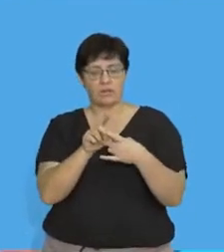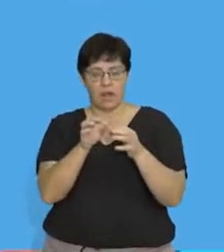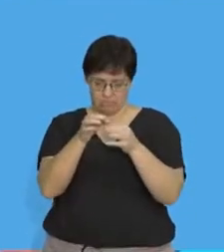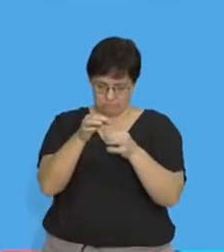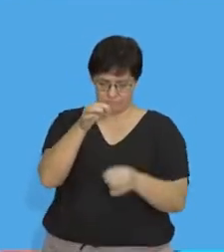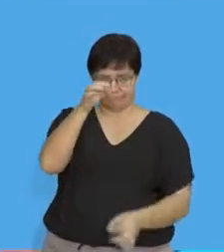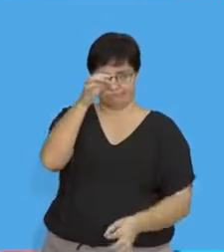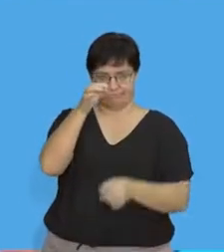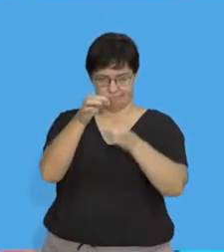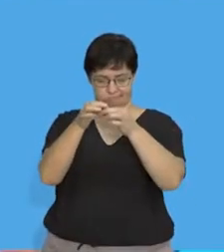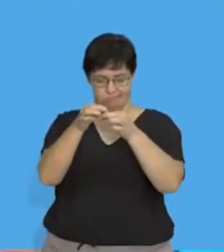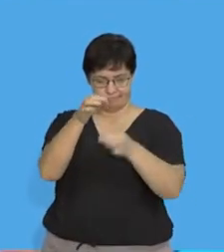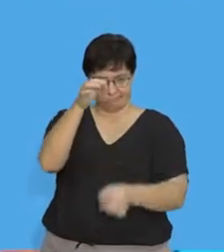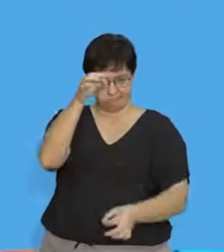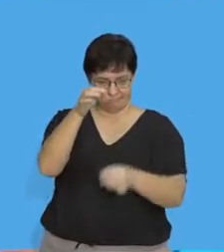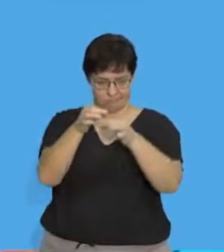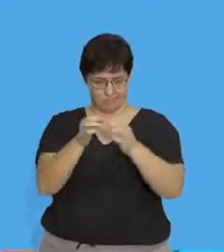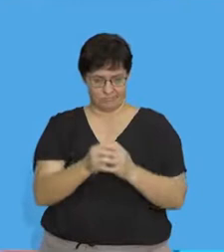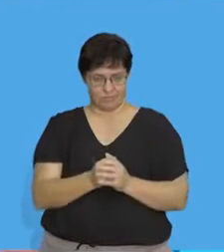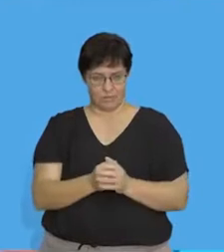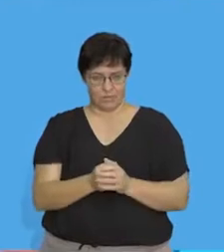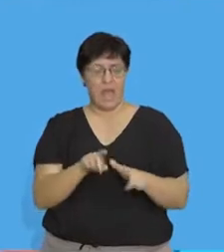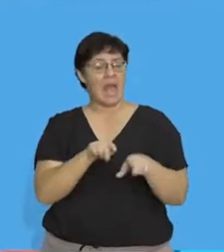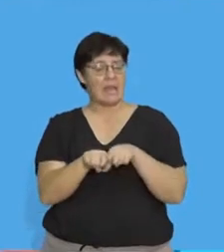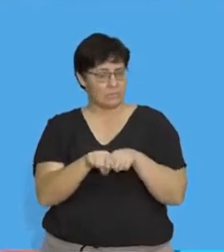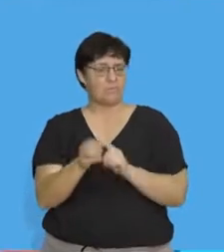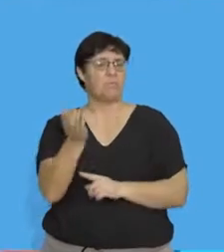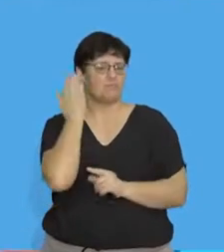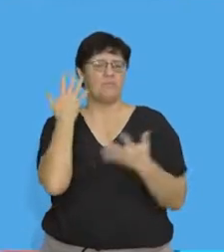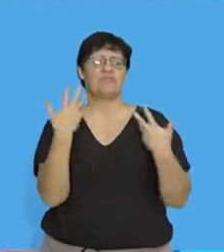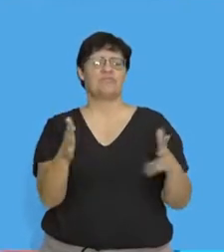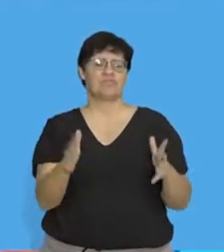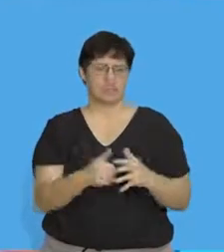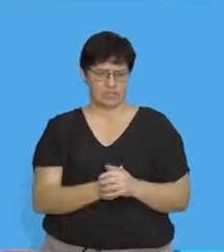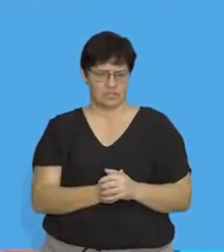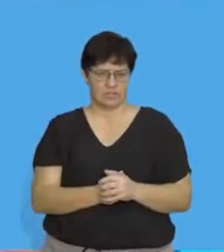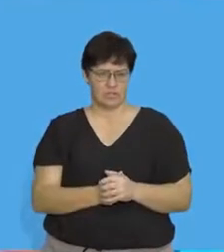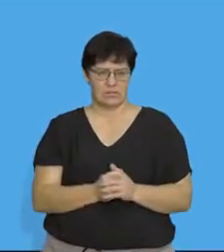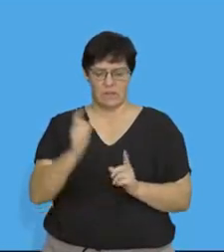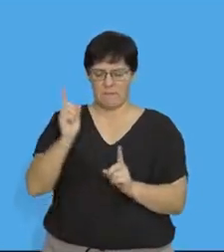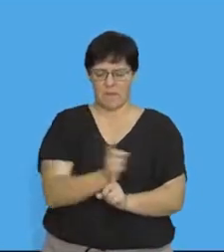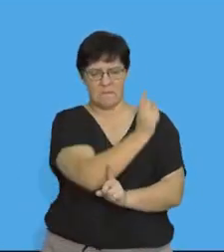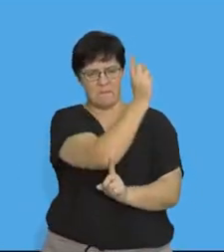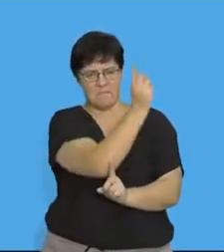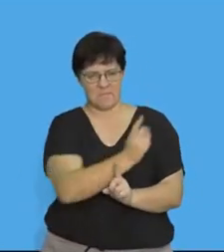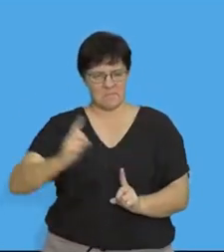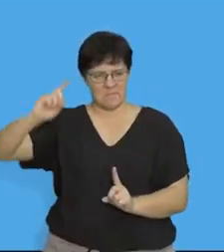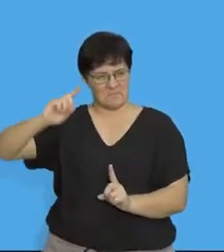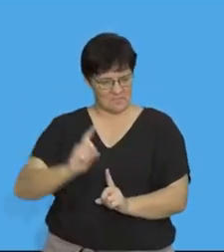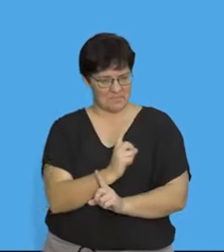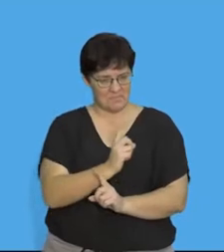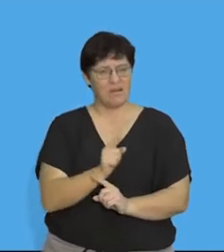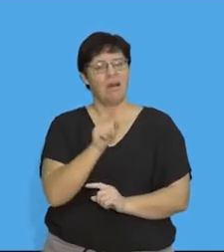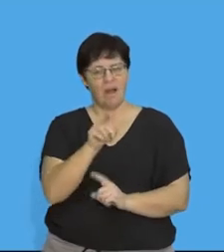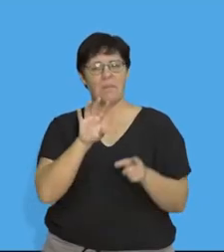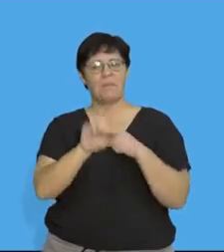spring. But we did an experiment previously about the pendulum, and we found that in the pendulum